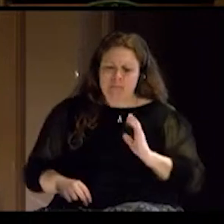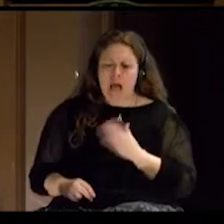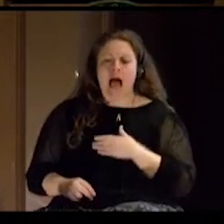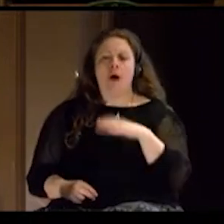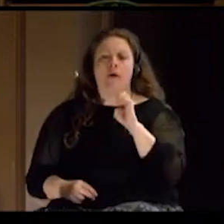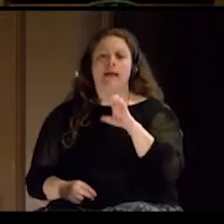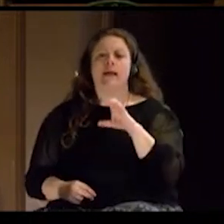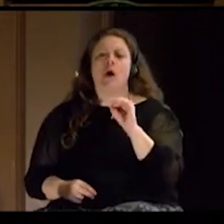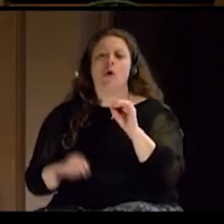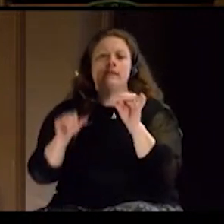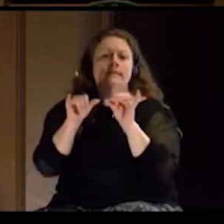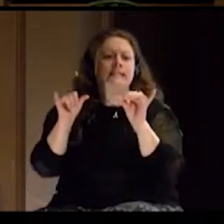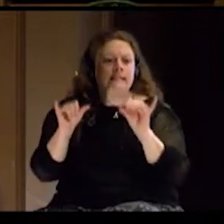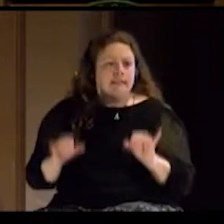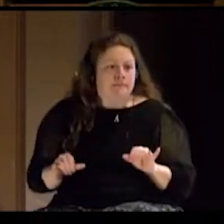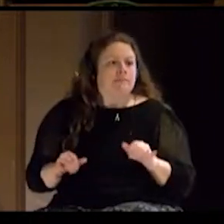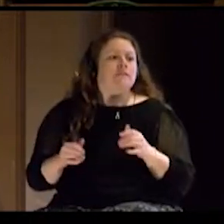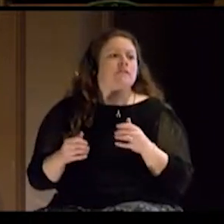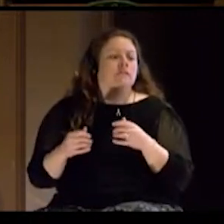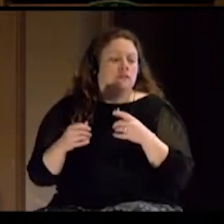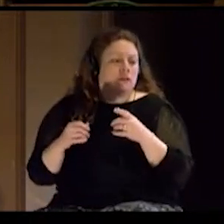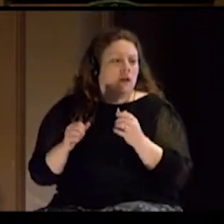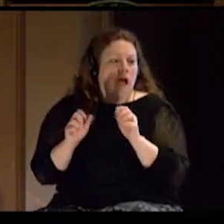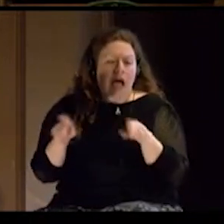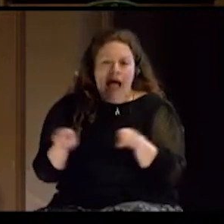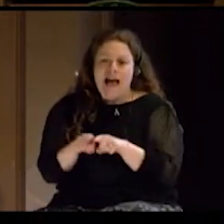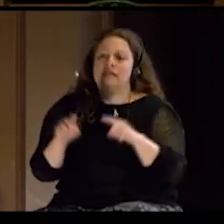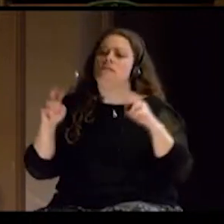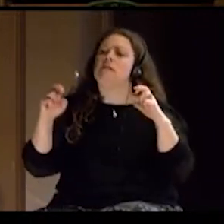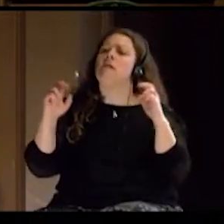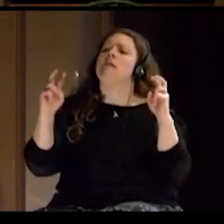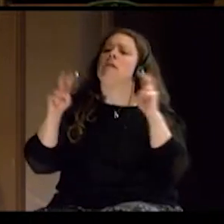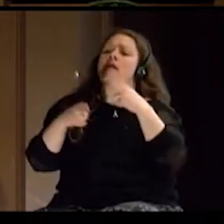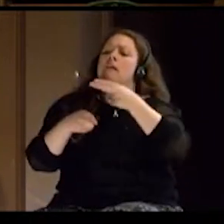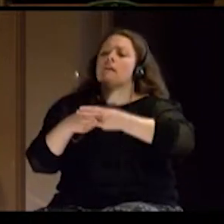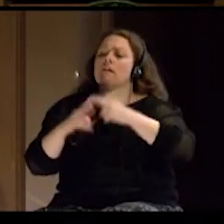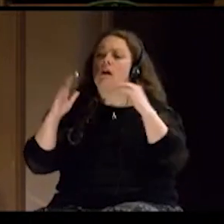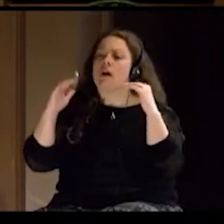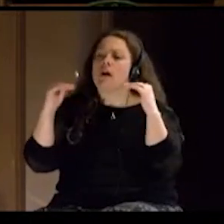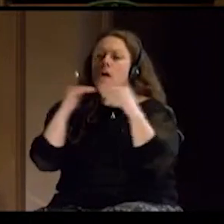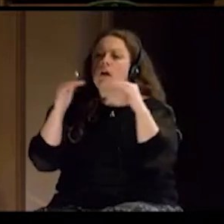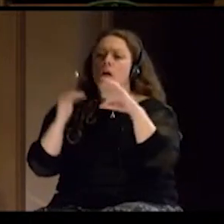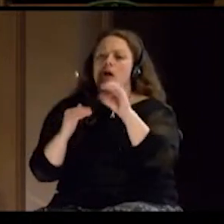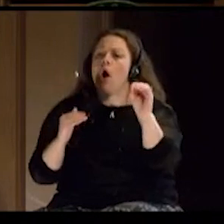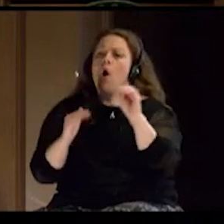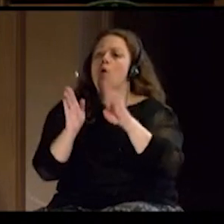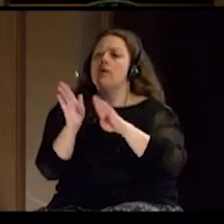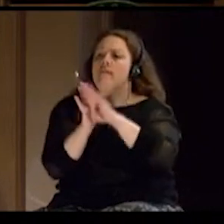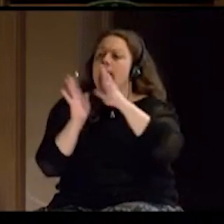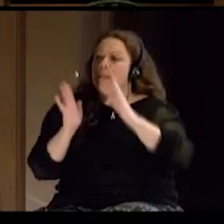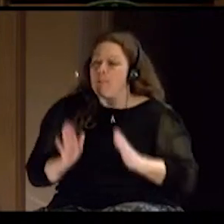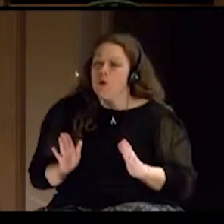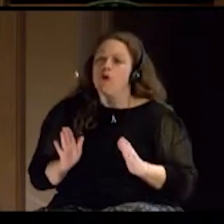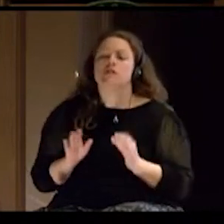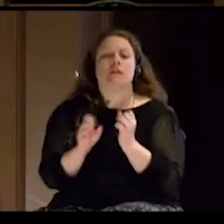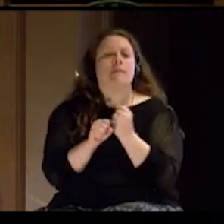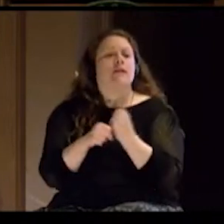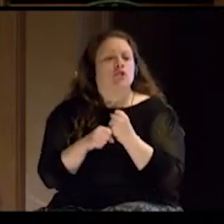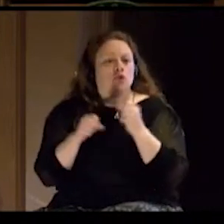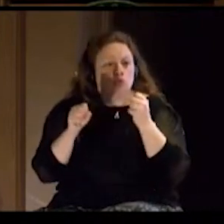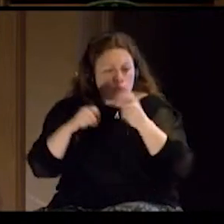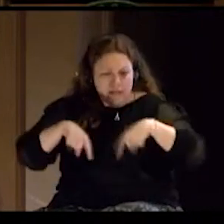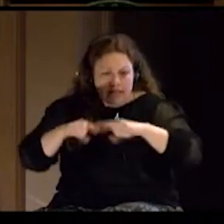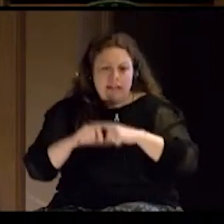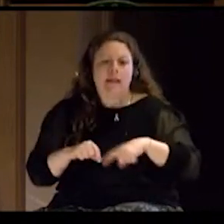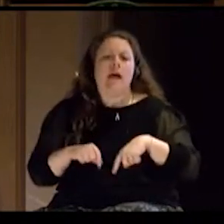communities as co-developers for solutions. We're ensuring that solutions we develop have environmental